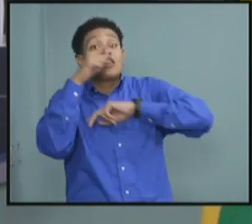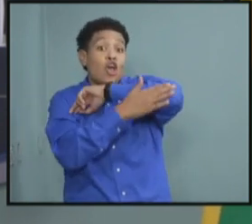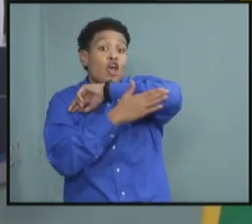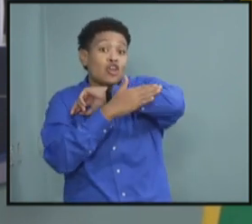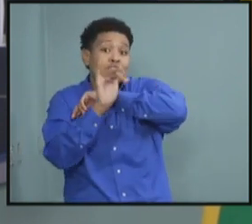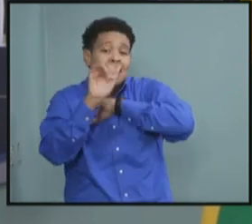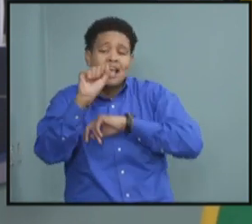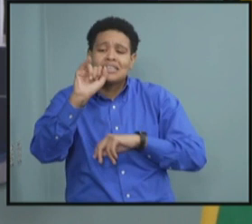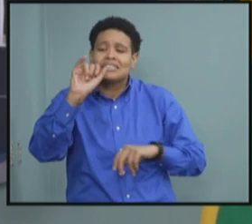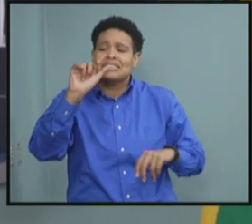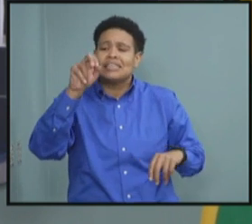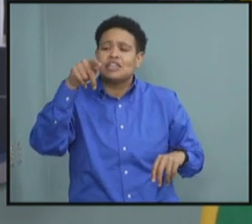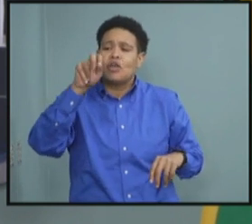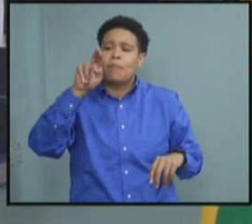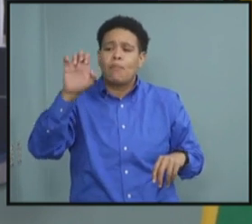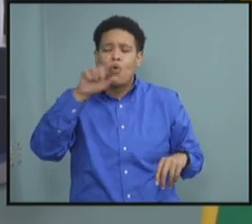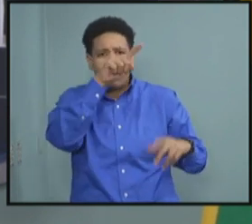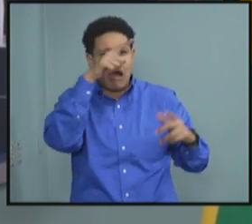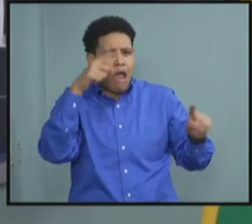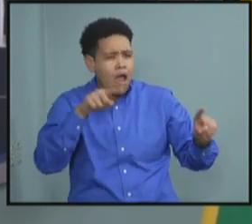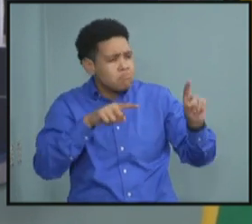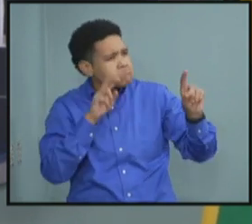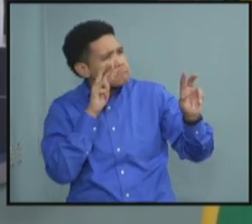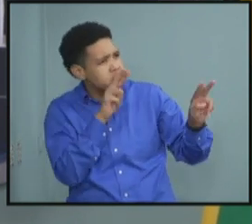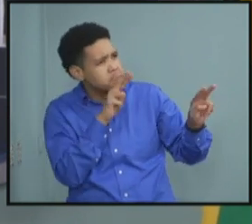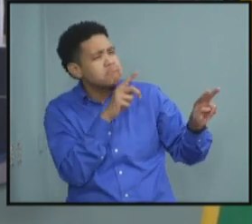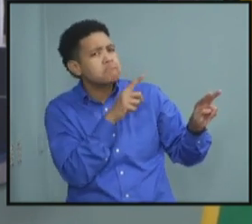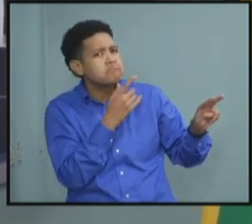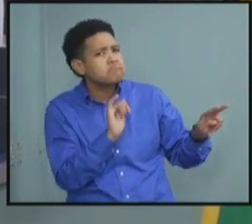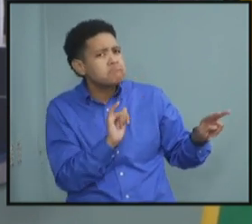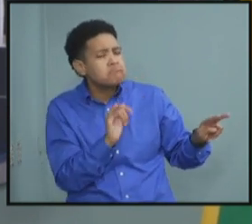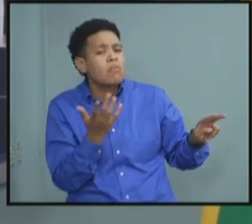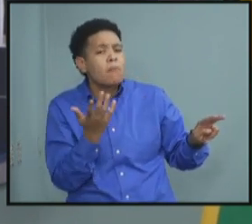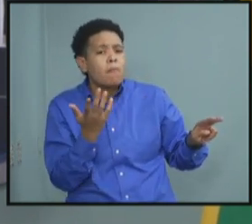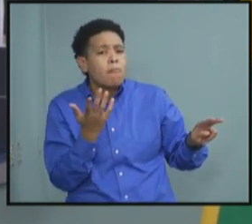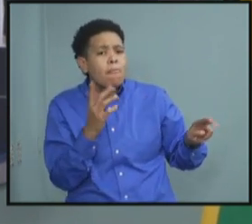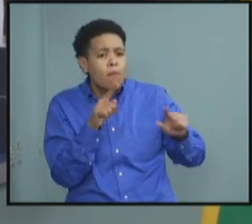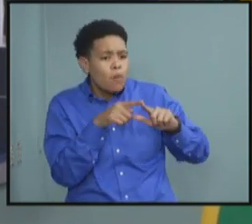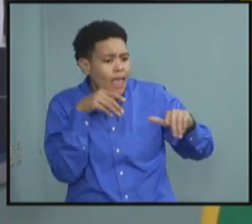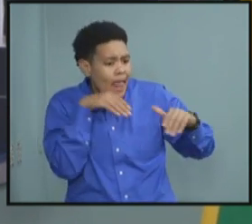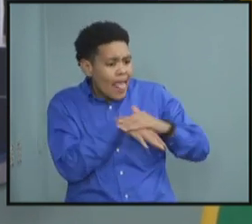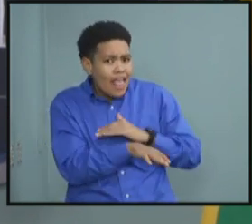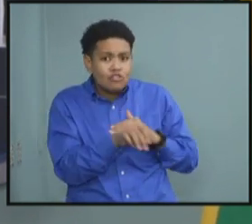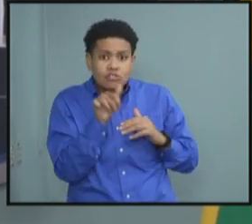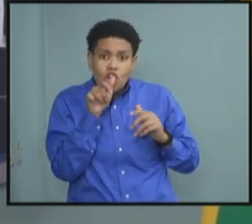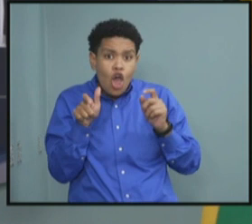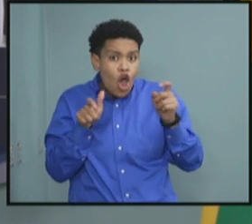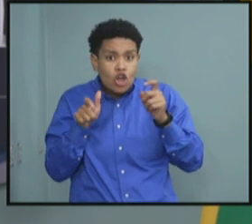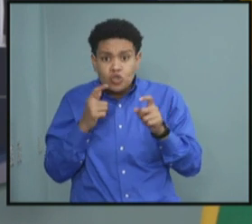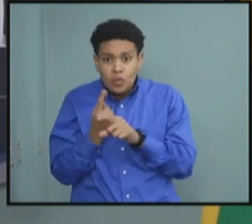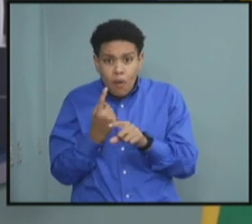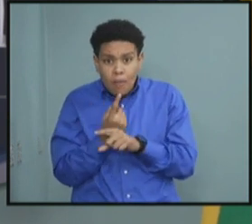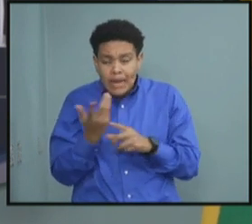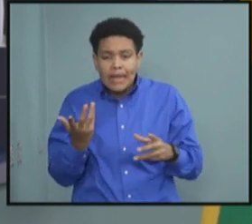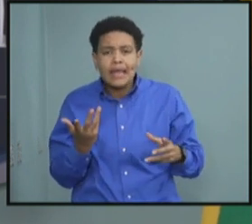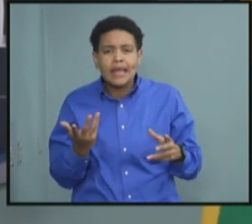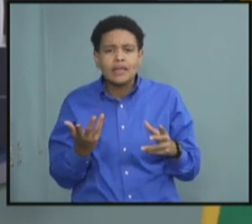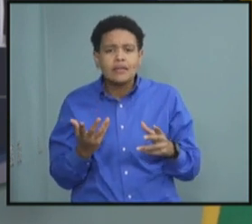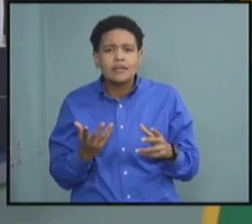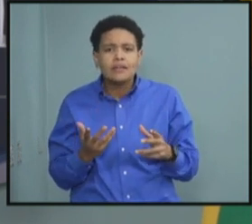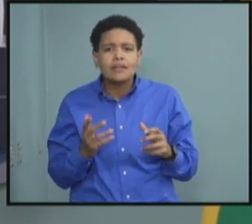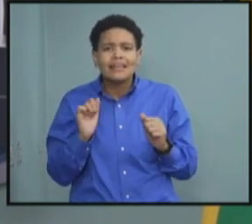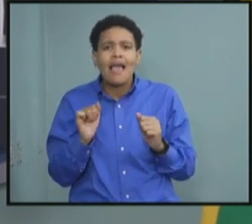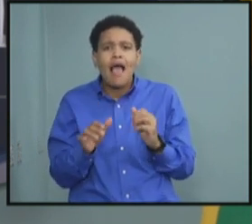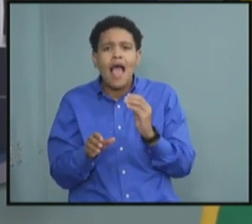like Singapore, for example, where when re-entry is not controlled, it can